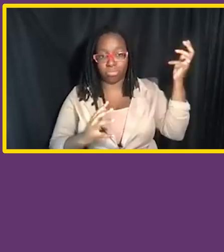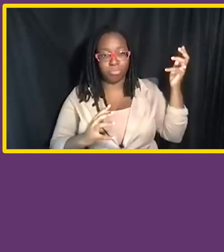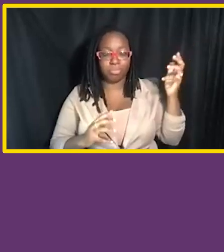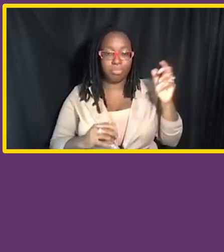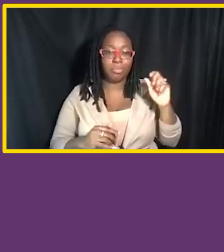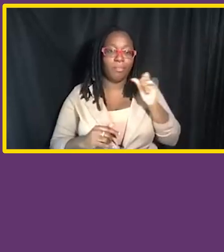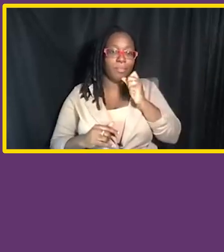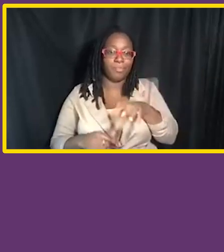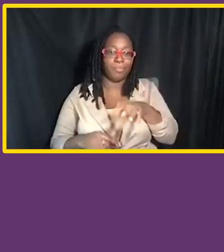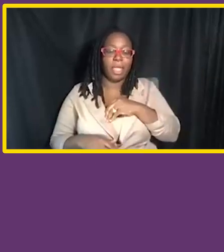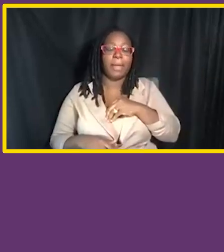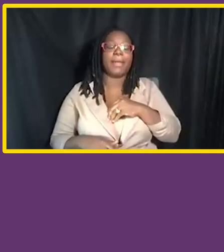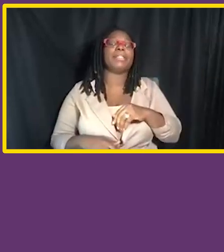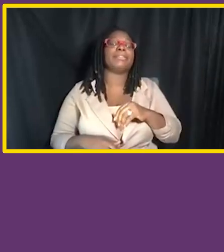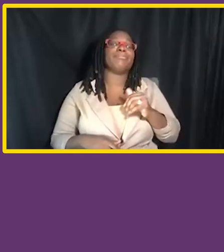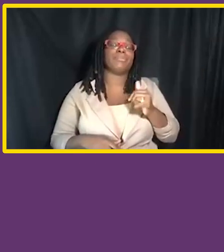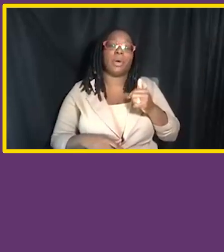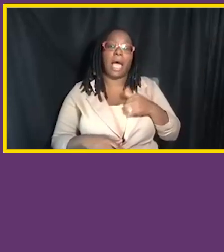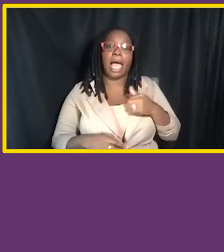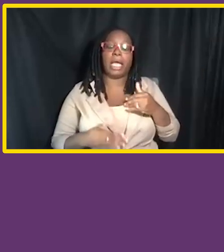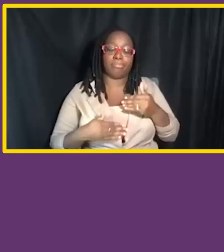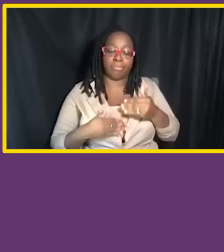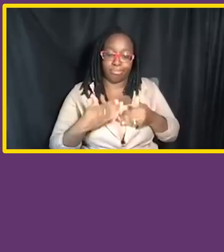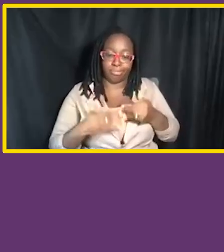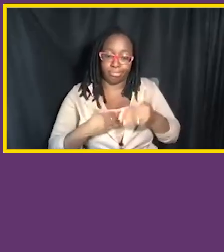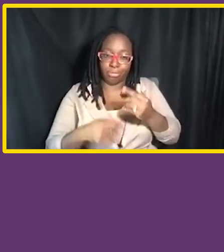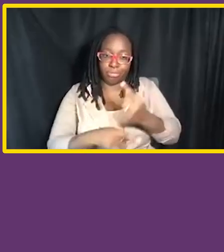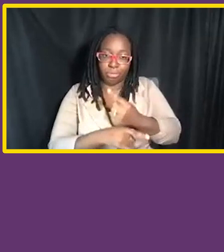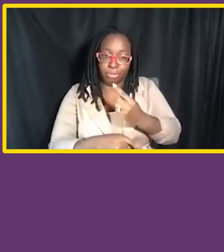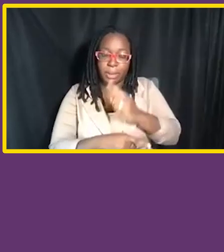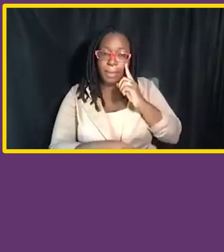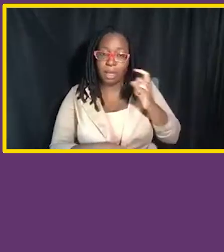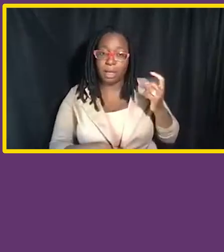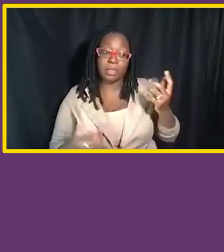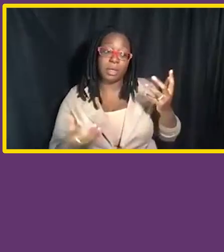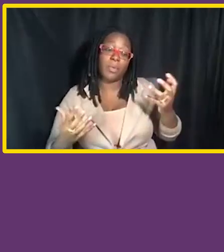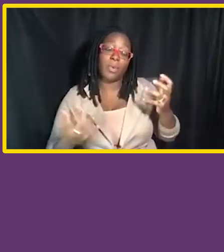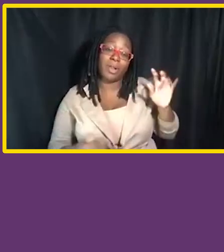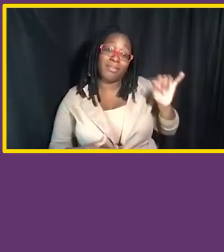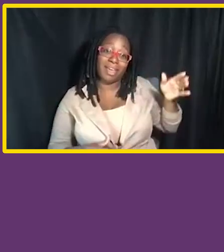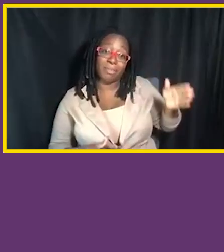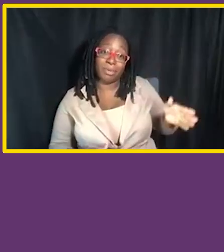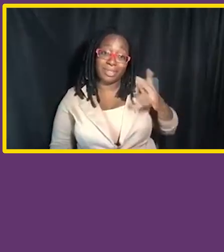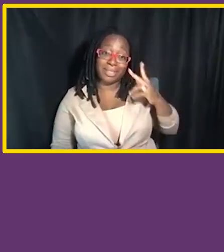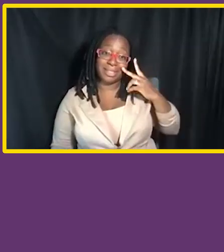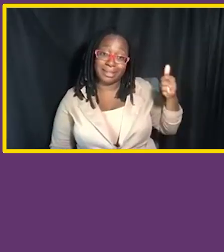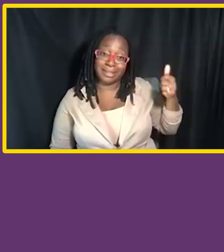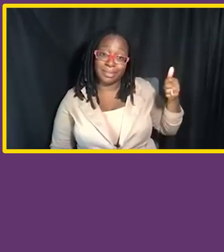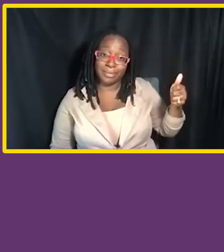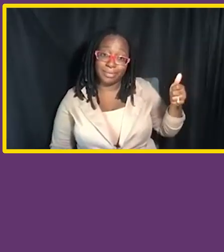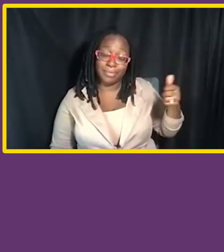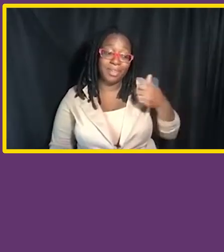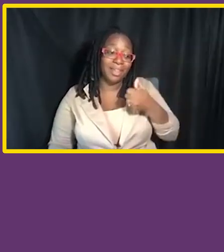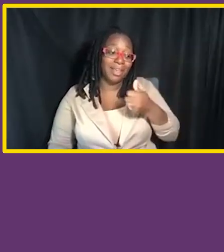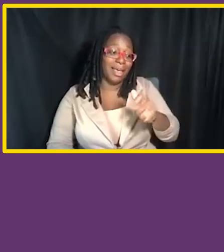so I went through the courses because I wanted them to see that if any time this